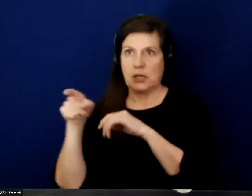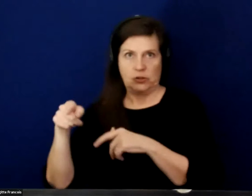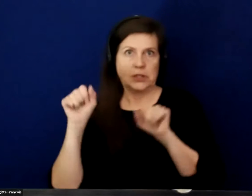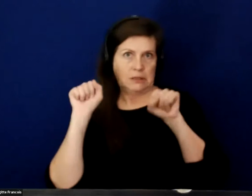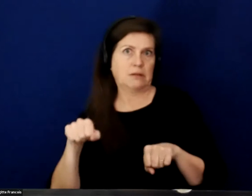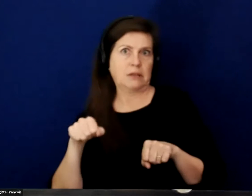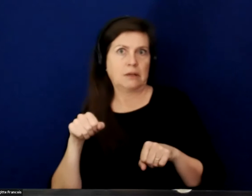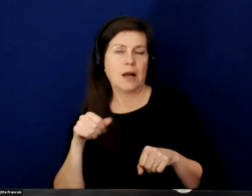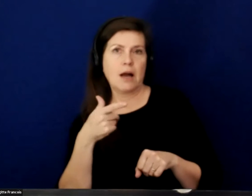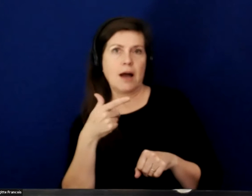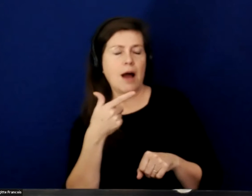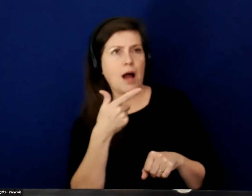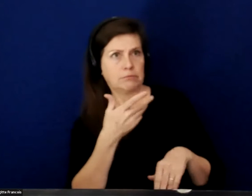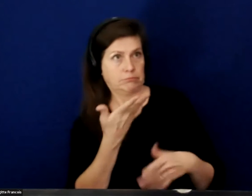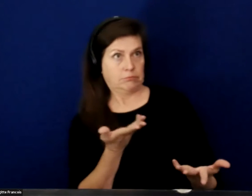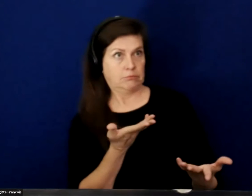you can point that this